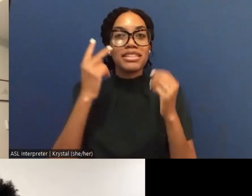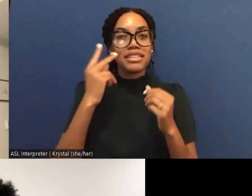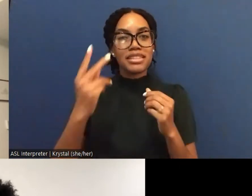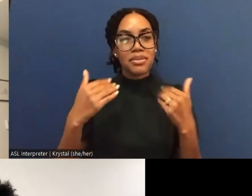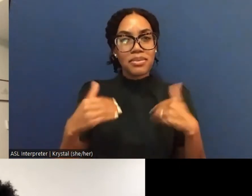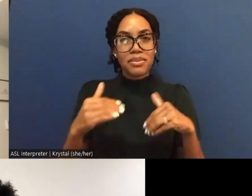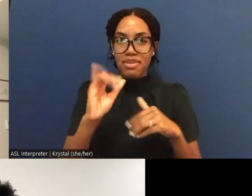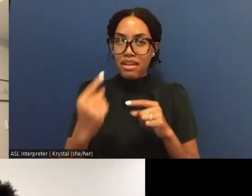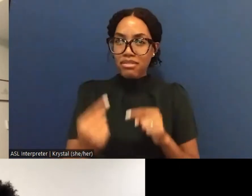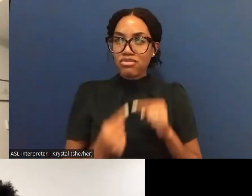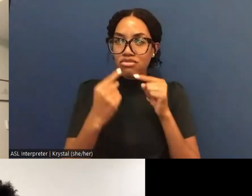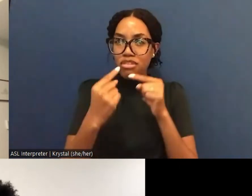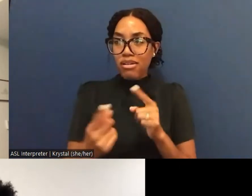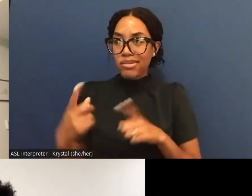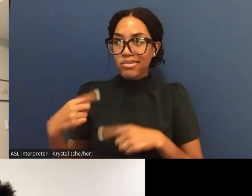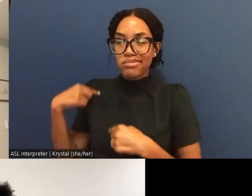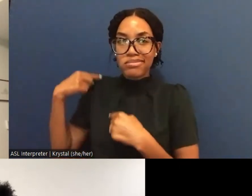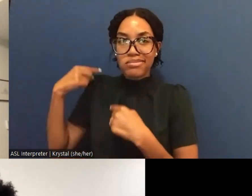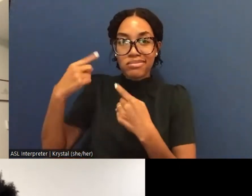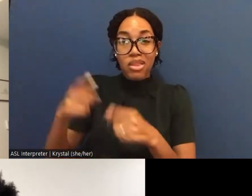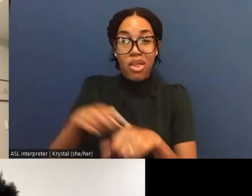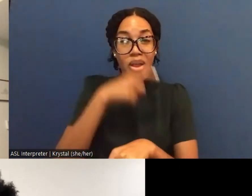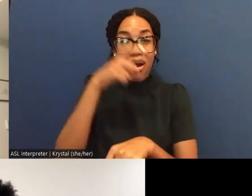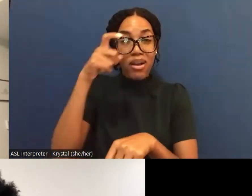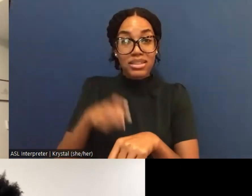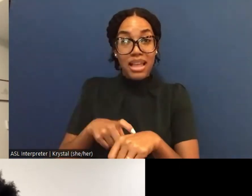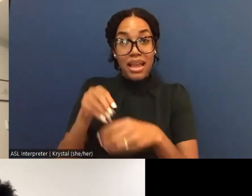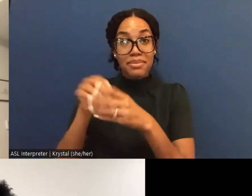America, but also the diversity within that